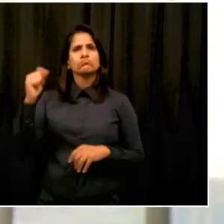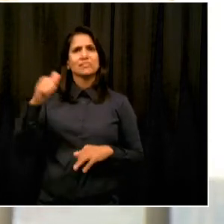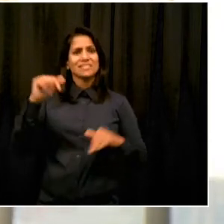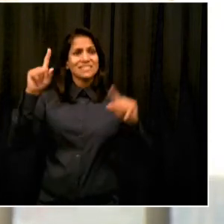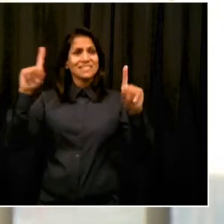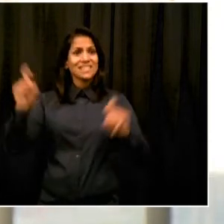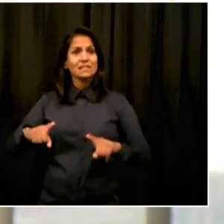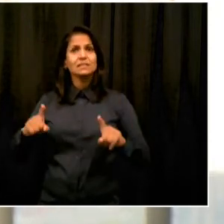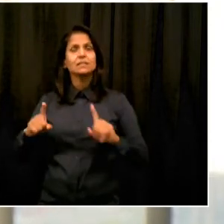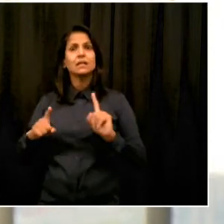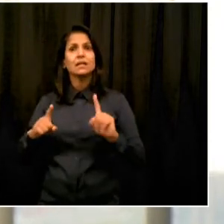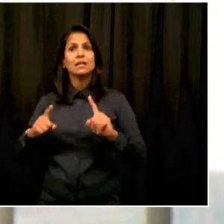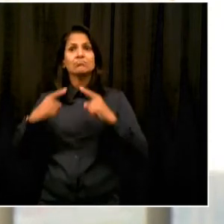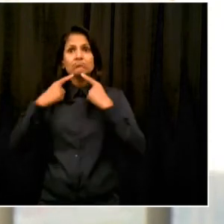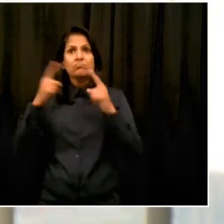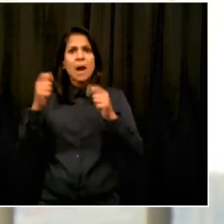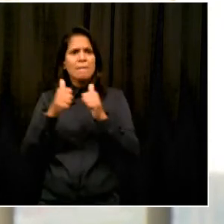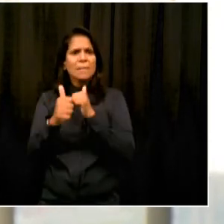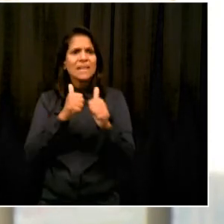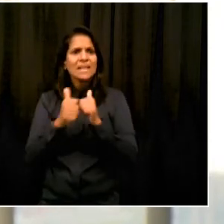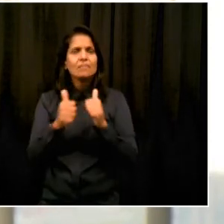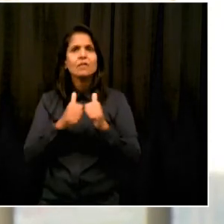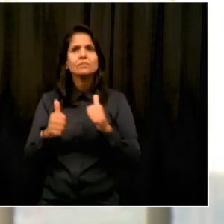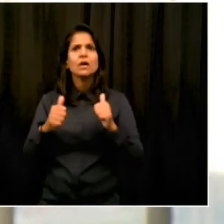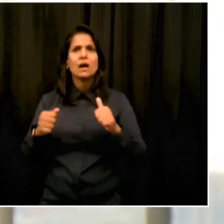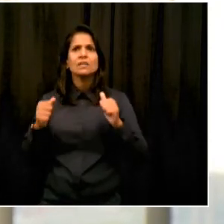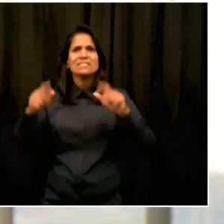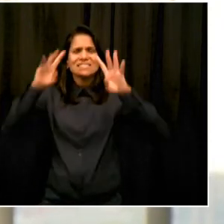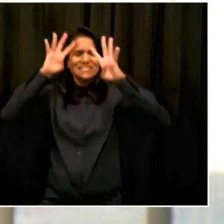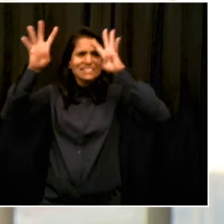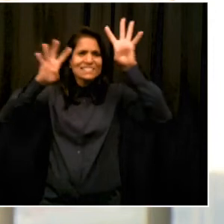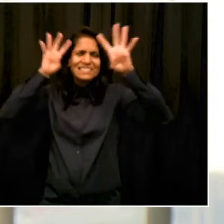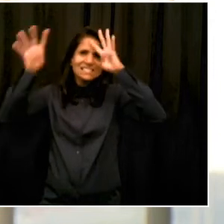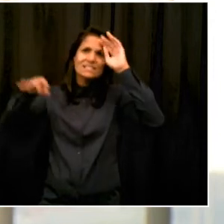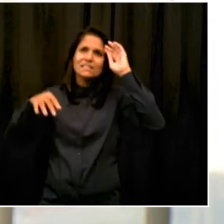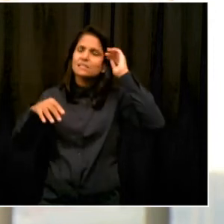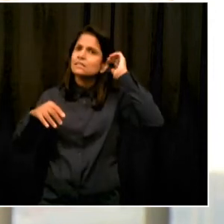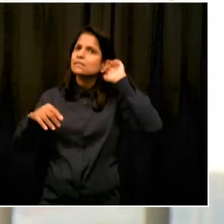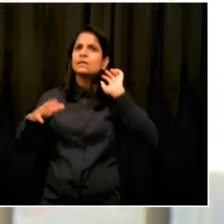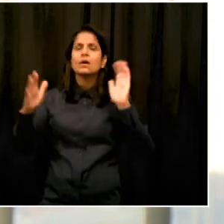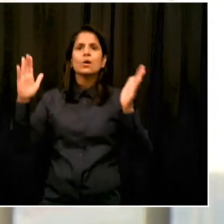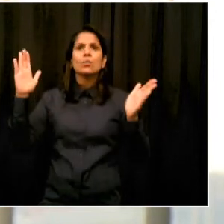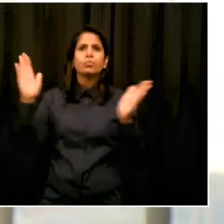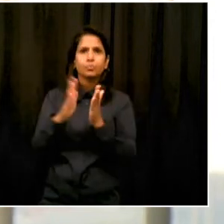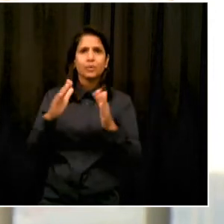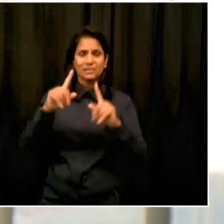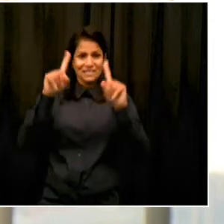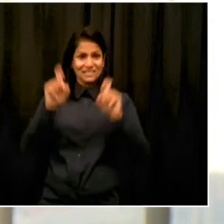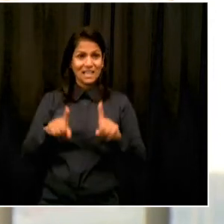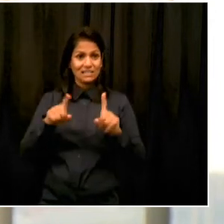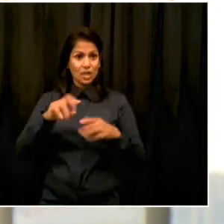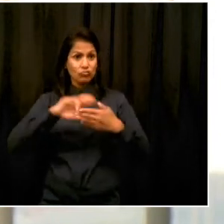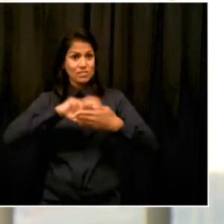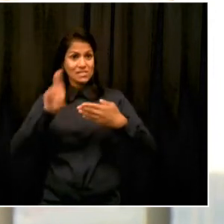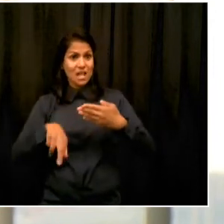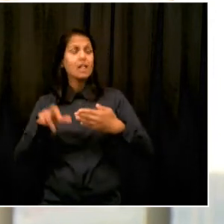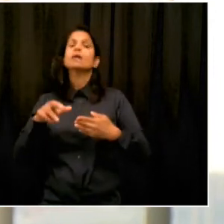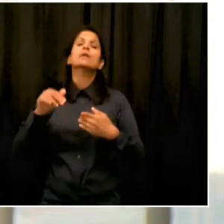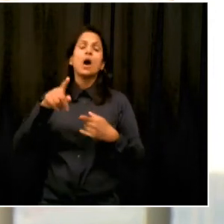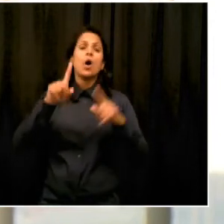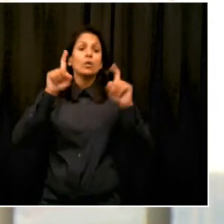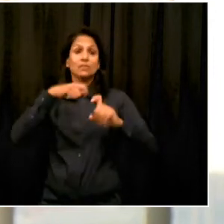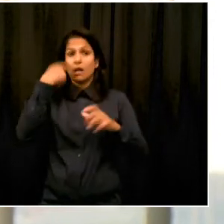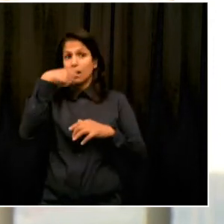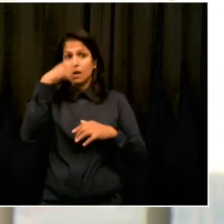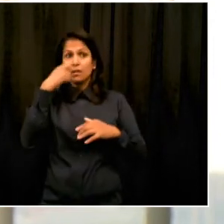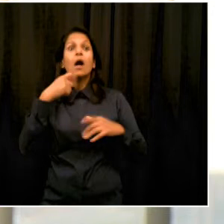testing models that are already existing, like the one that Yale developed? And can you give us, I know you said more detailed plans will be coming in the further weeks, but can you